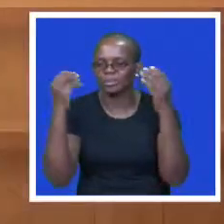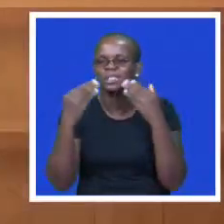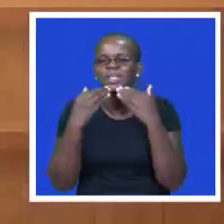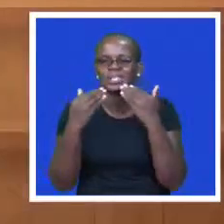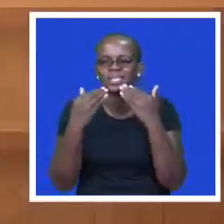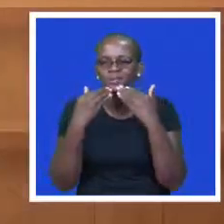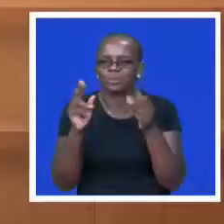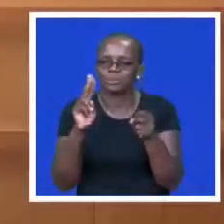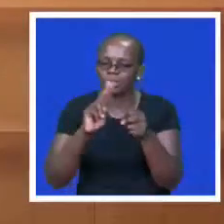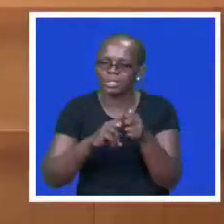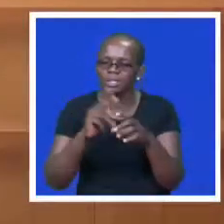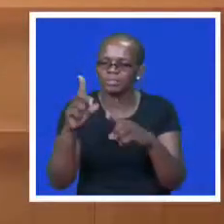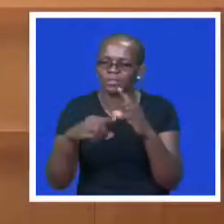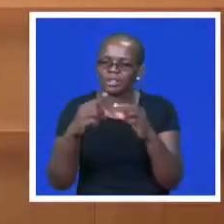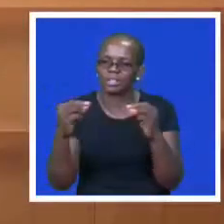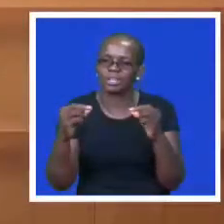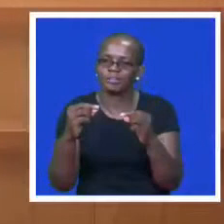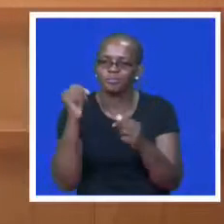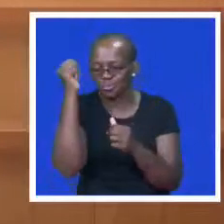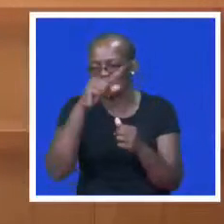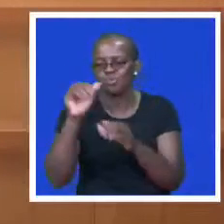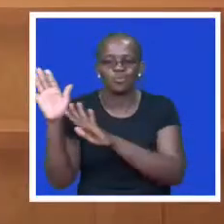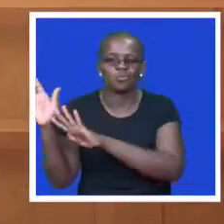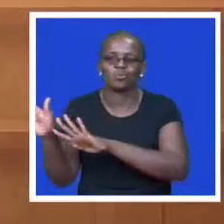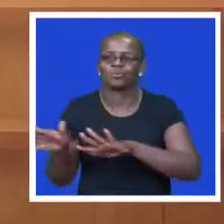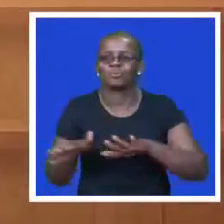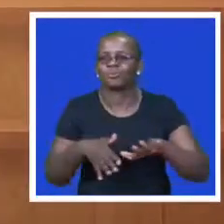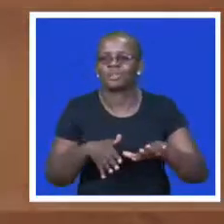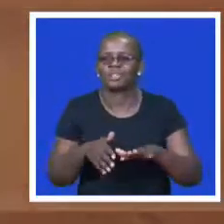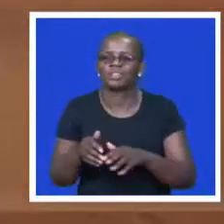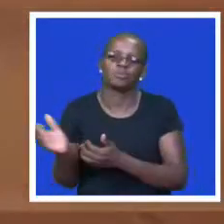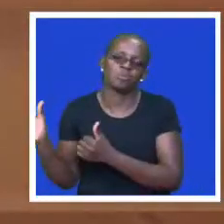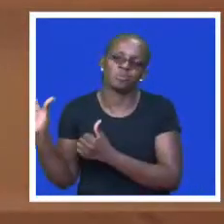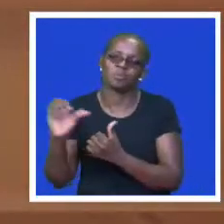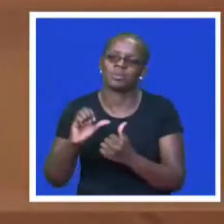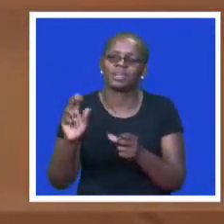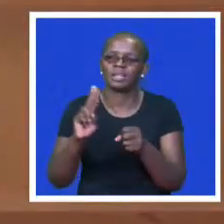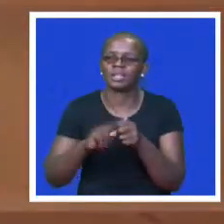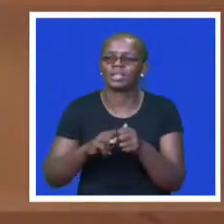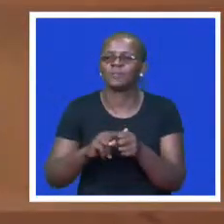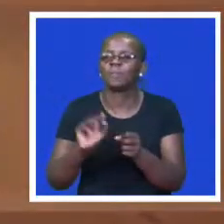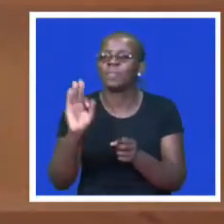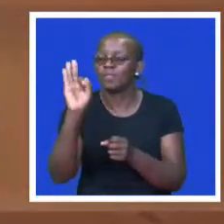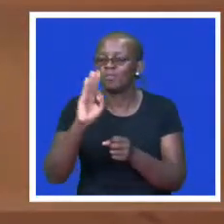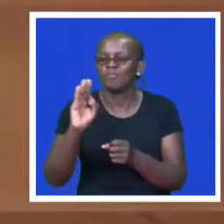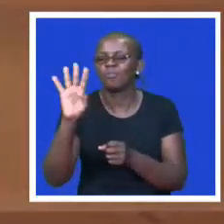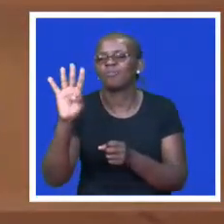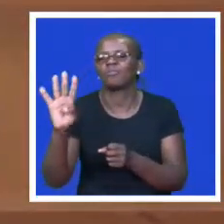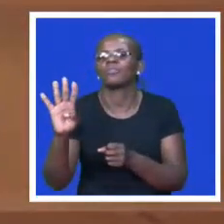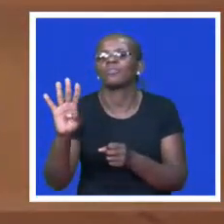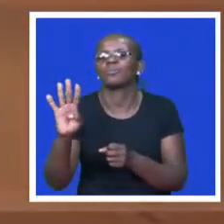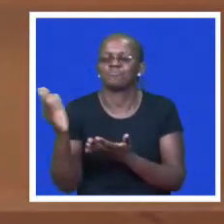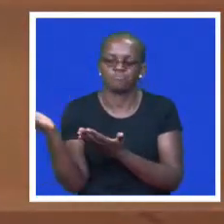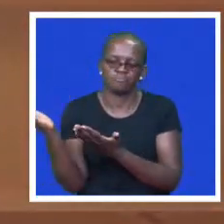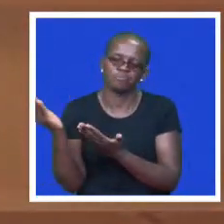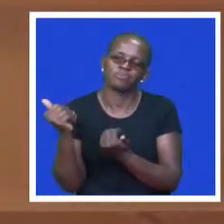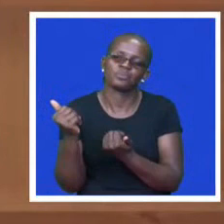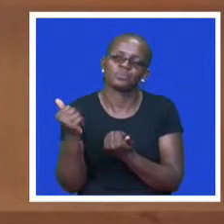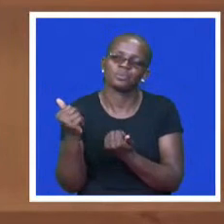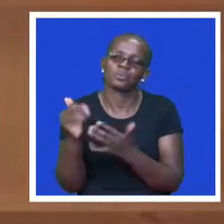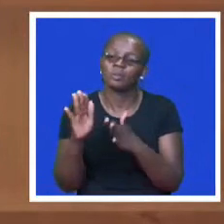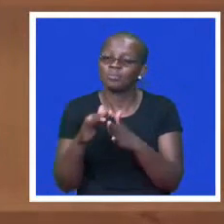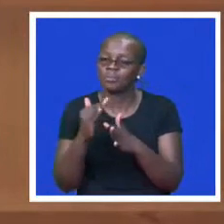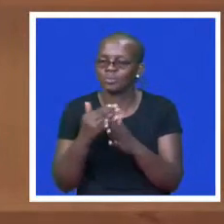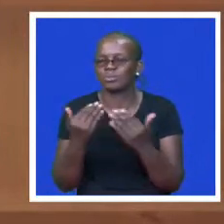course. Yes. All right, we'll see you soon. Yes, I can't wait to be back. All right, thank you so much. Form 4s, please get closer to your screens. Up next is